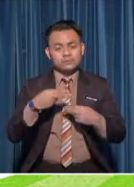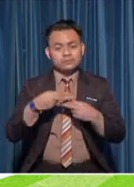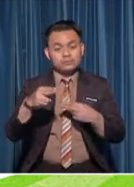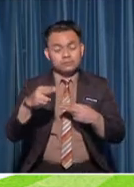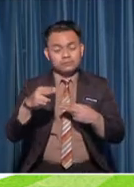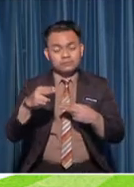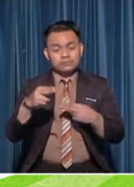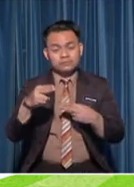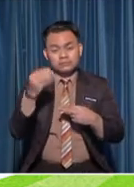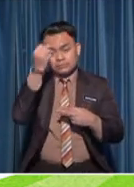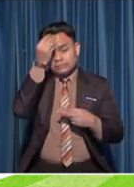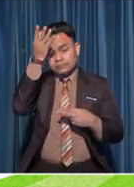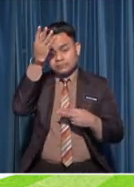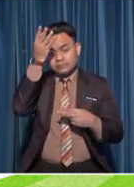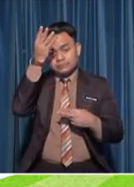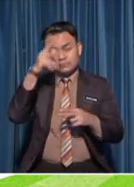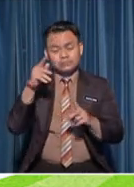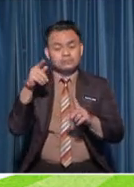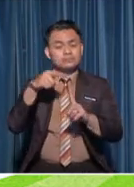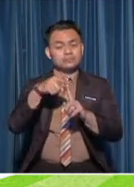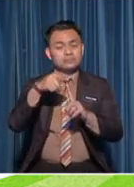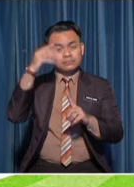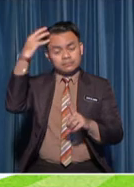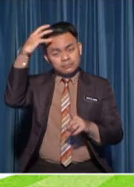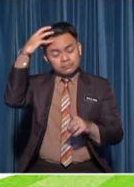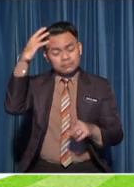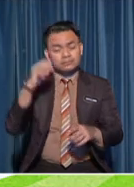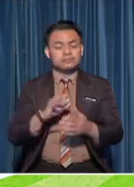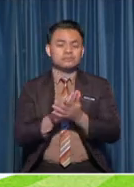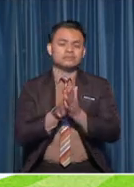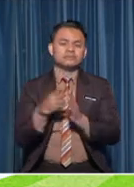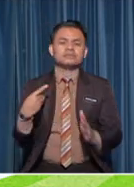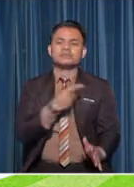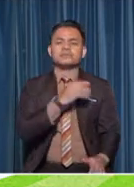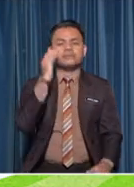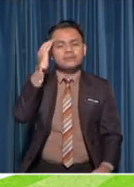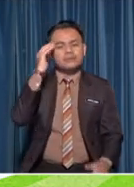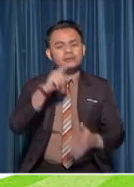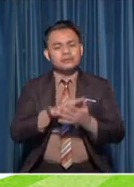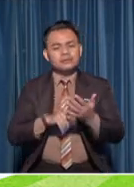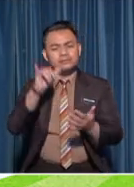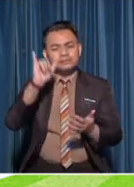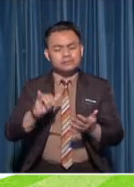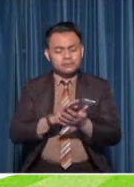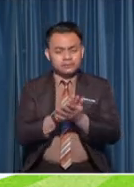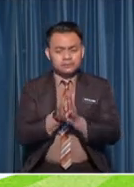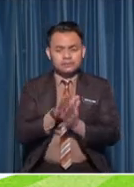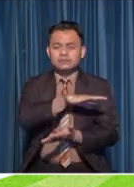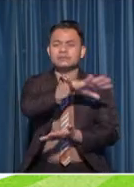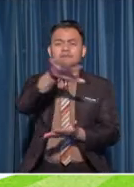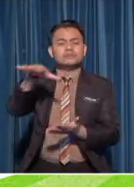brain so that we know what's happening around us.